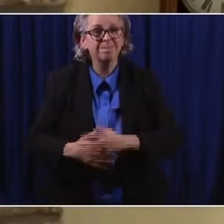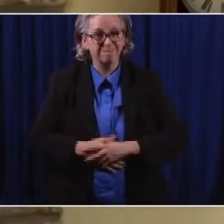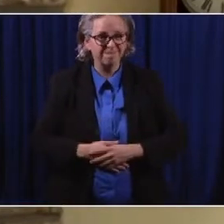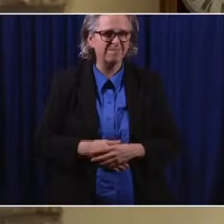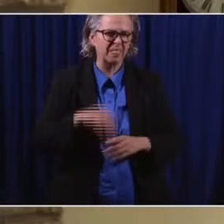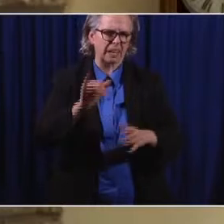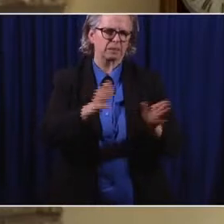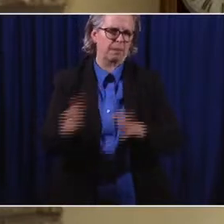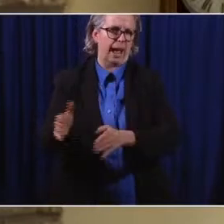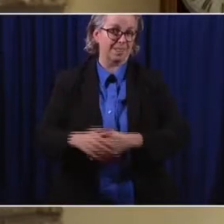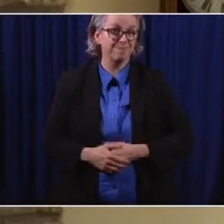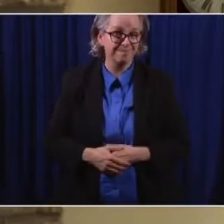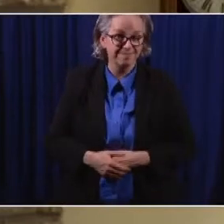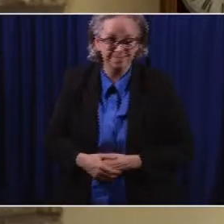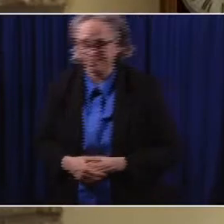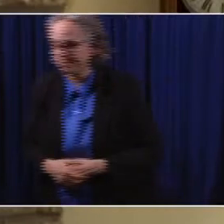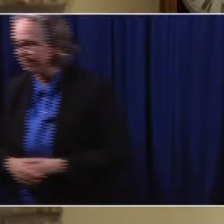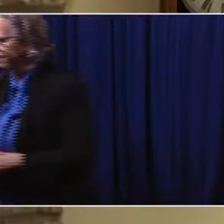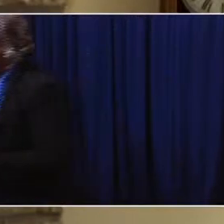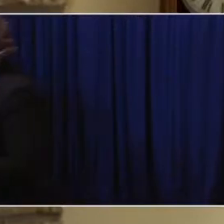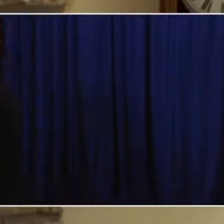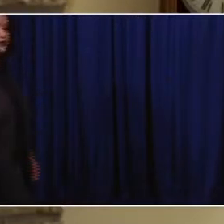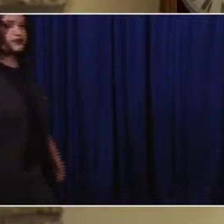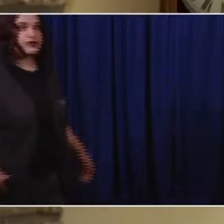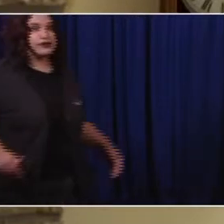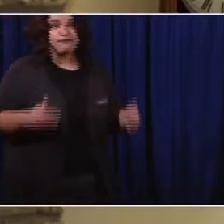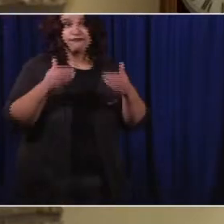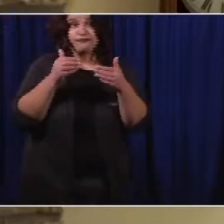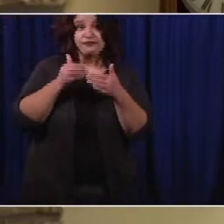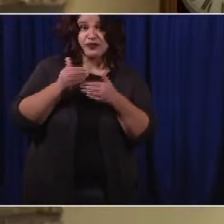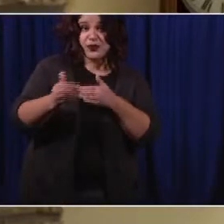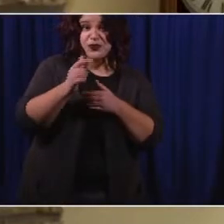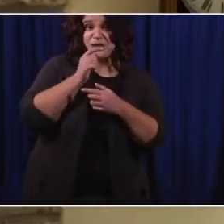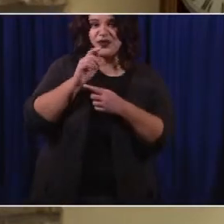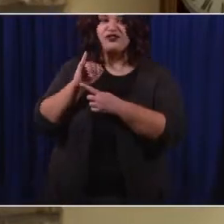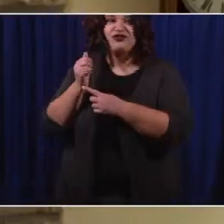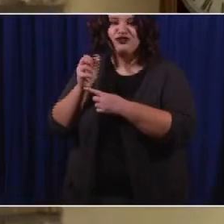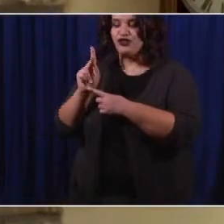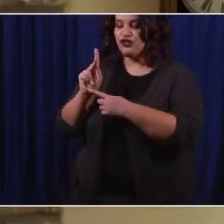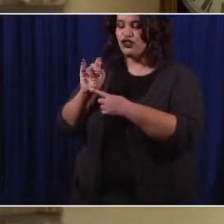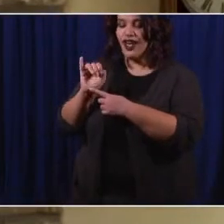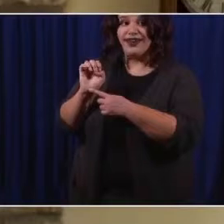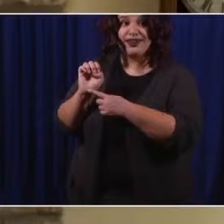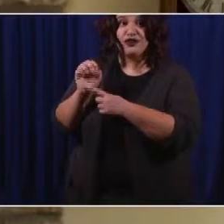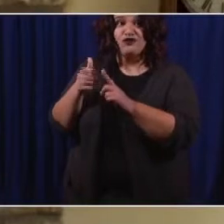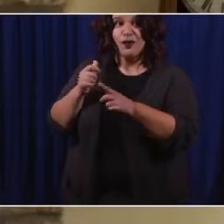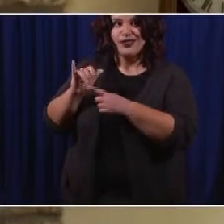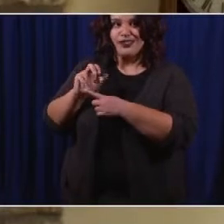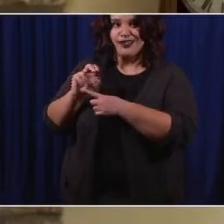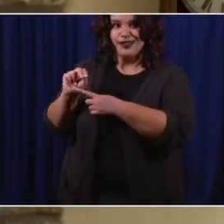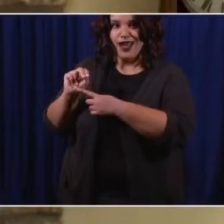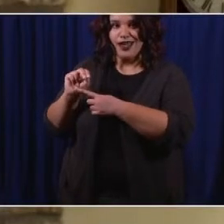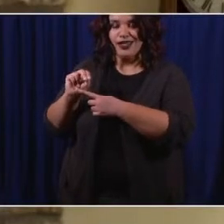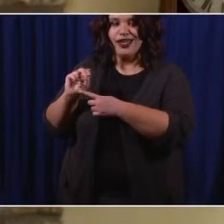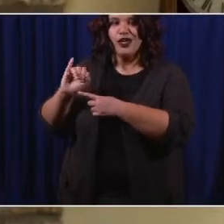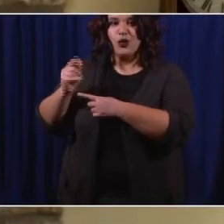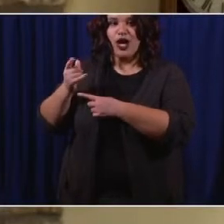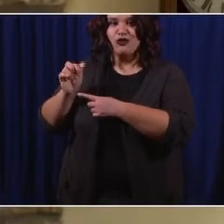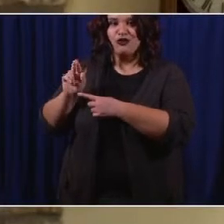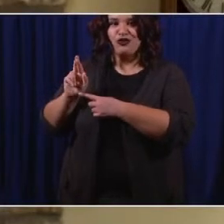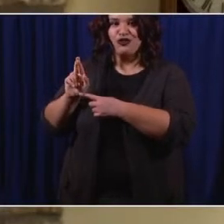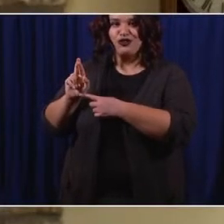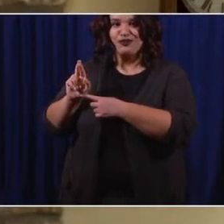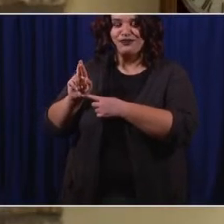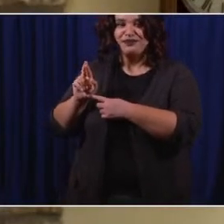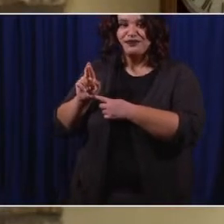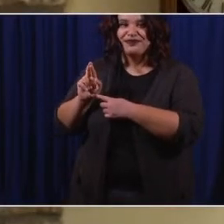Next question is from Jackie Borchert at the Cincinnati Enquirer. Hey, Jackie. Hey, how are you? You